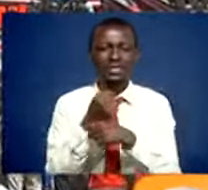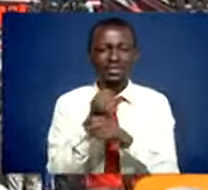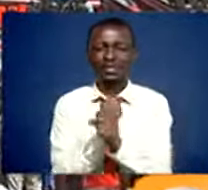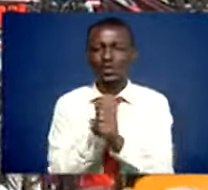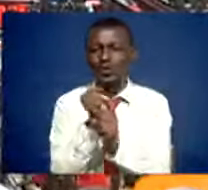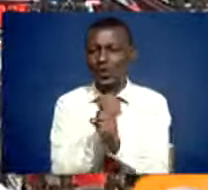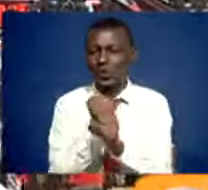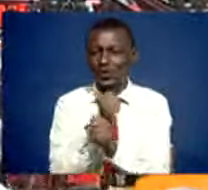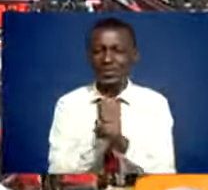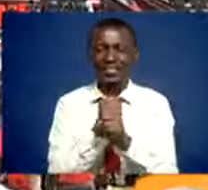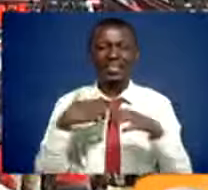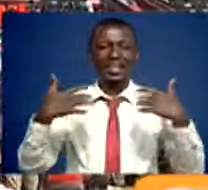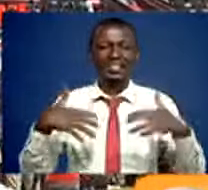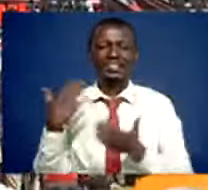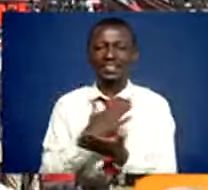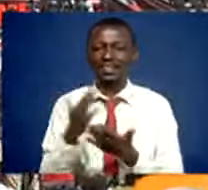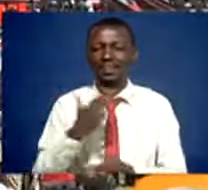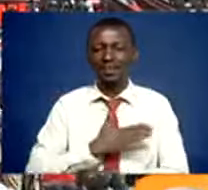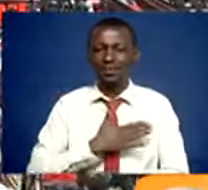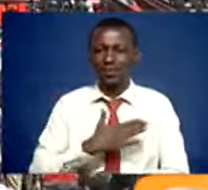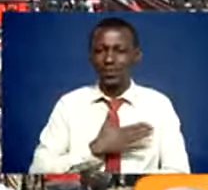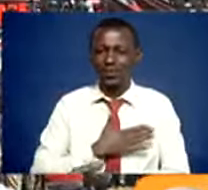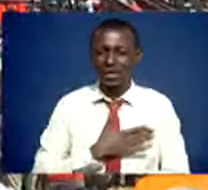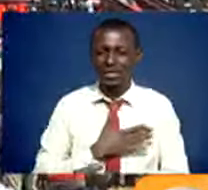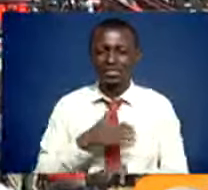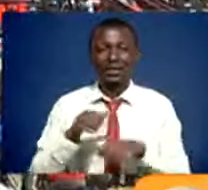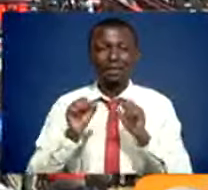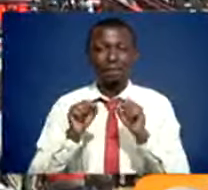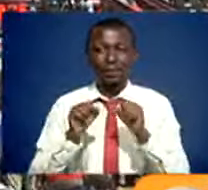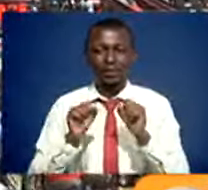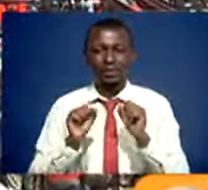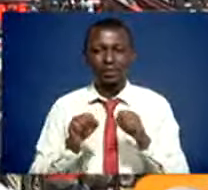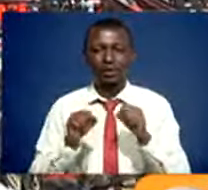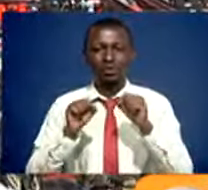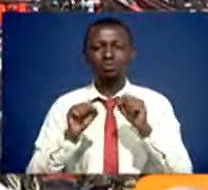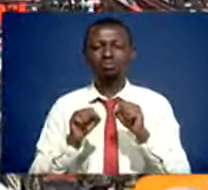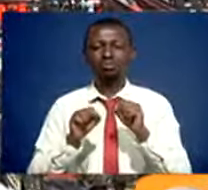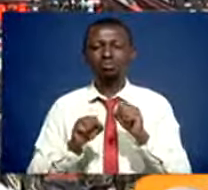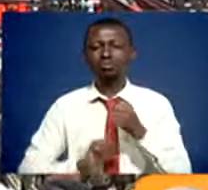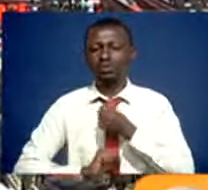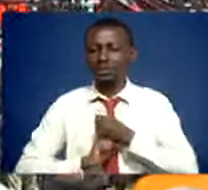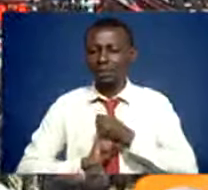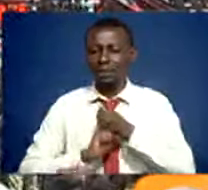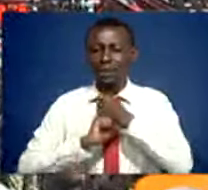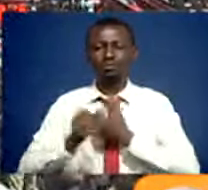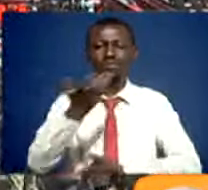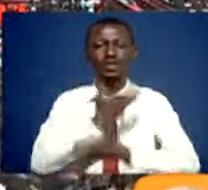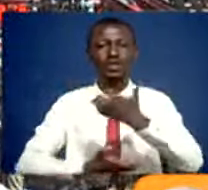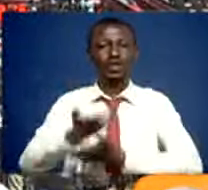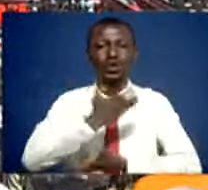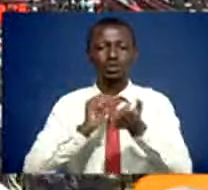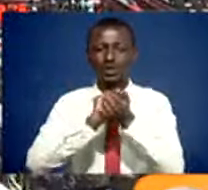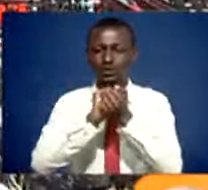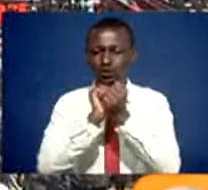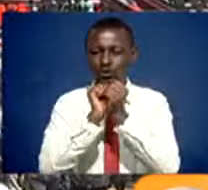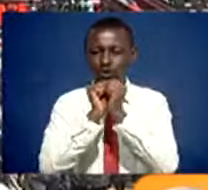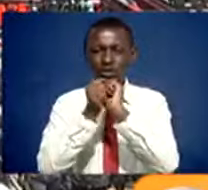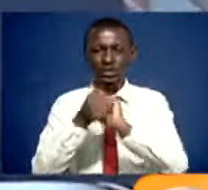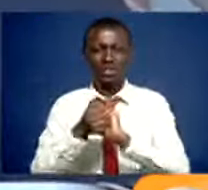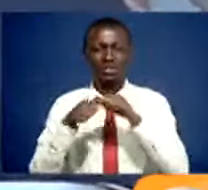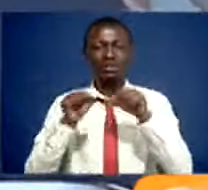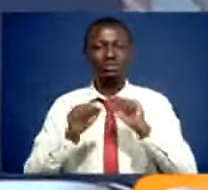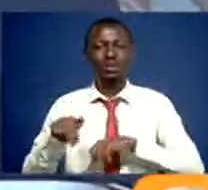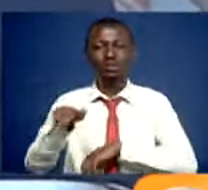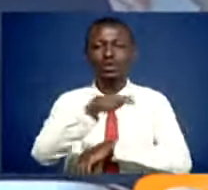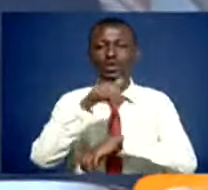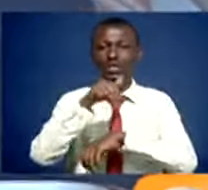our agriculture sector continues to fire the powerful engine of economic transformation to propel this